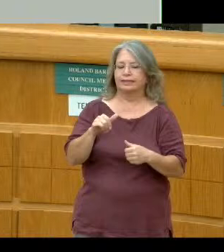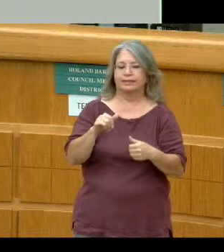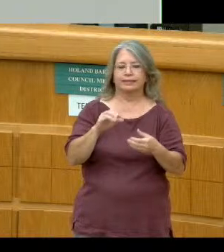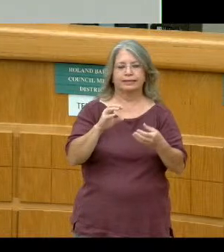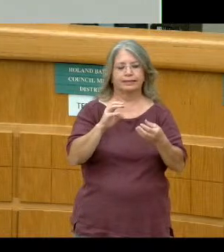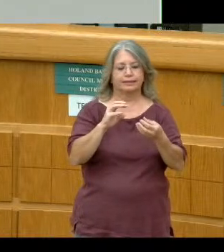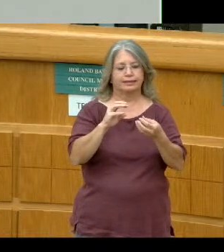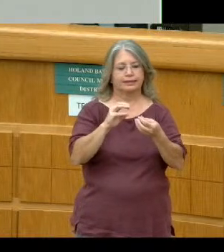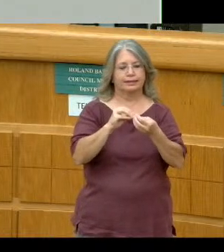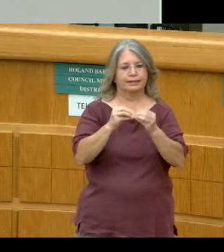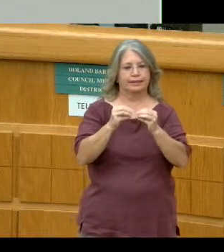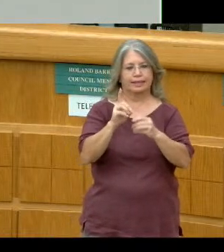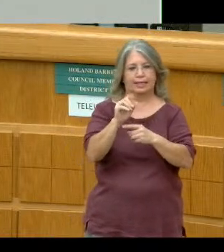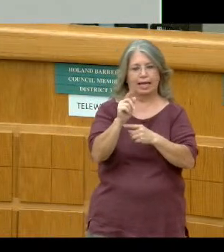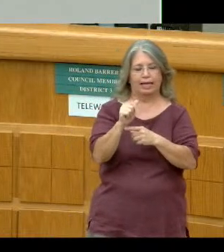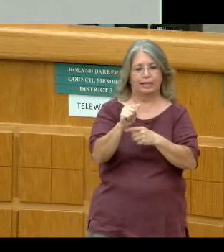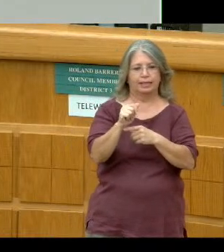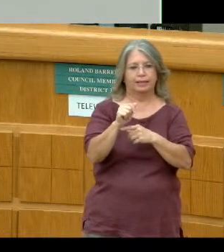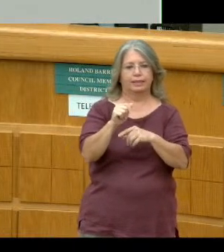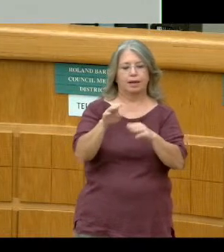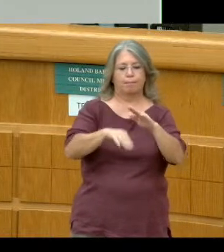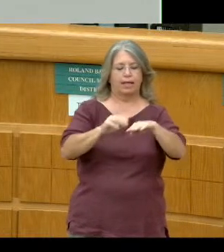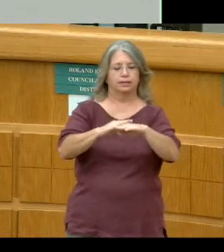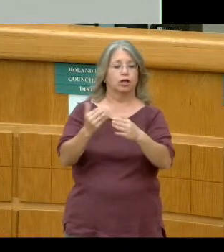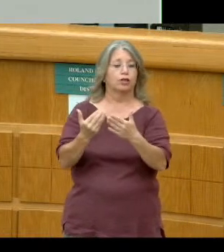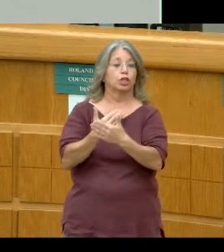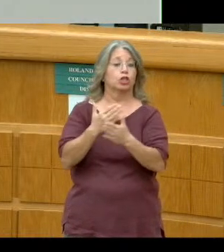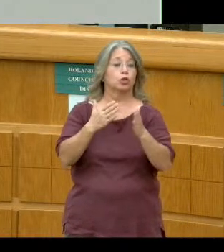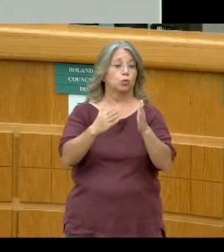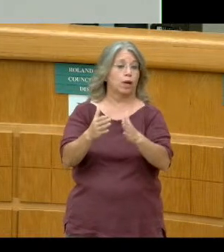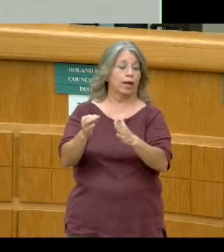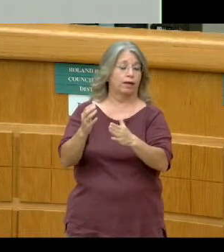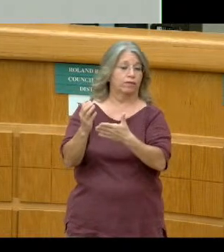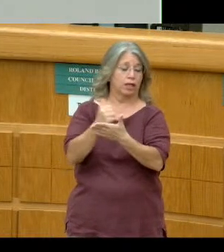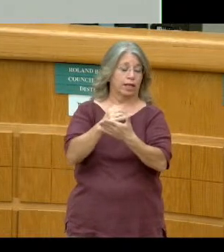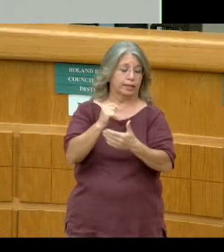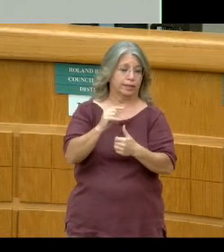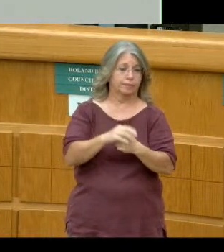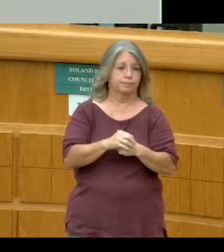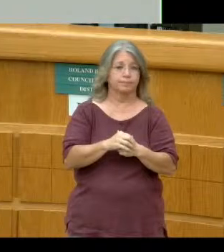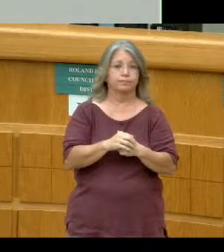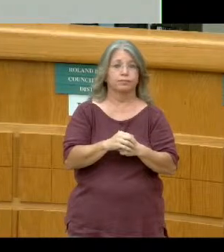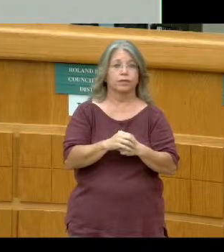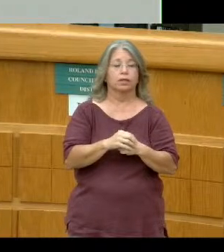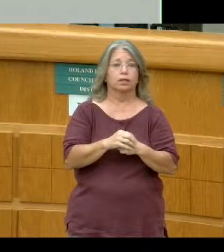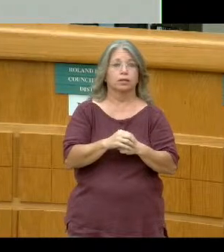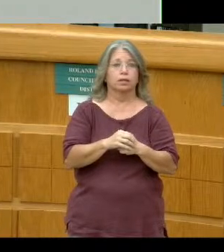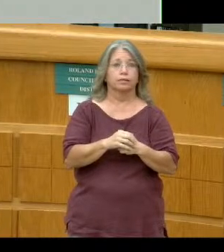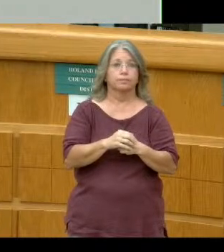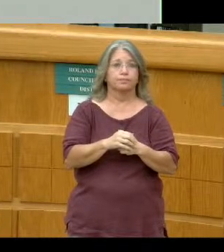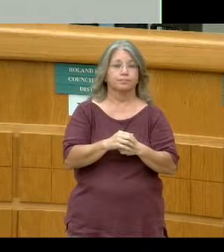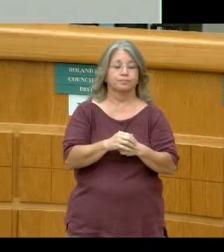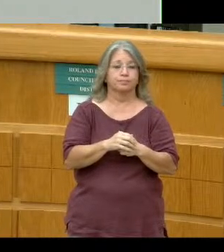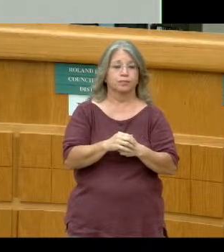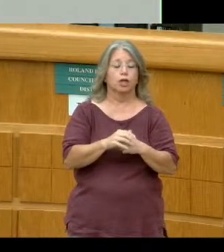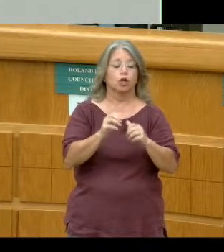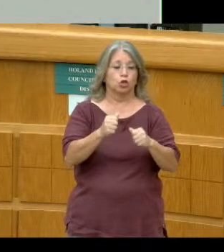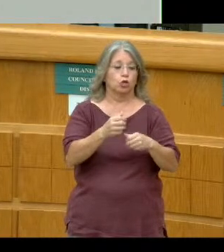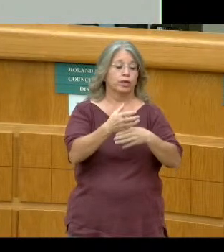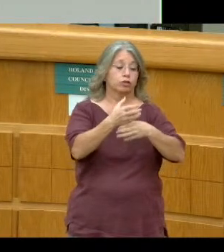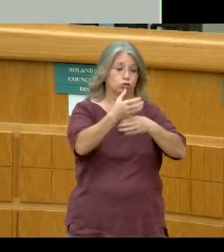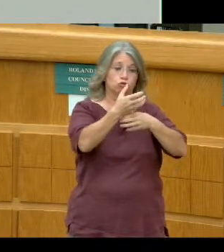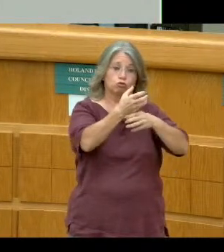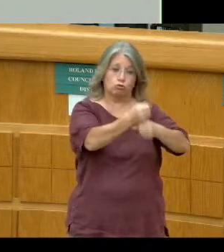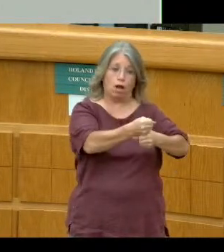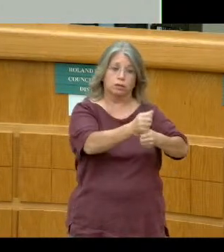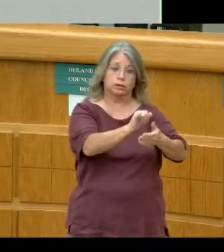data. You cannot trust the data. Let me rephrase that. You can trust the data, but you can trust that the data